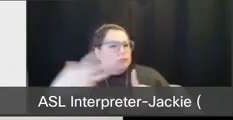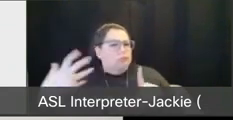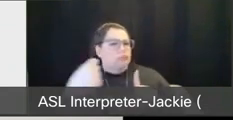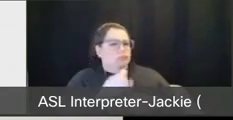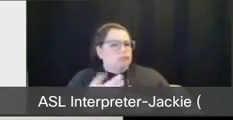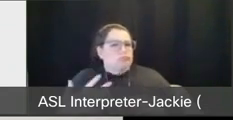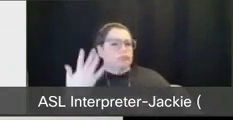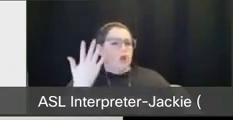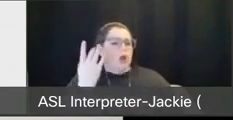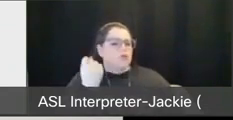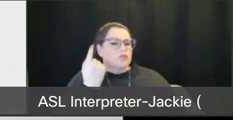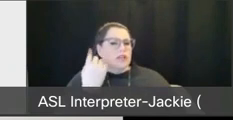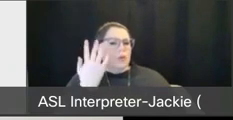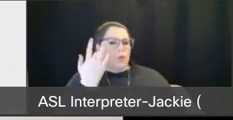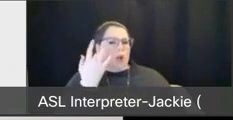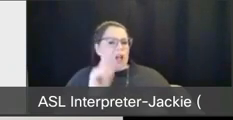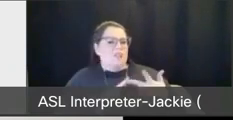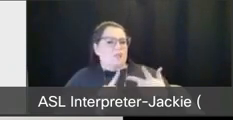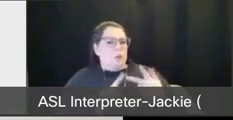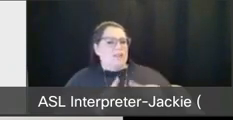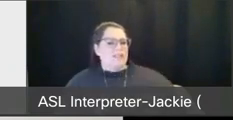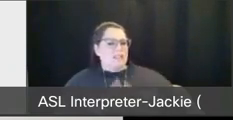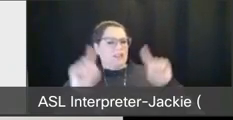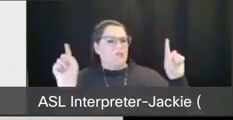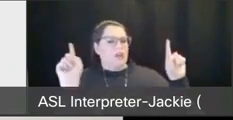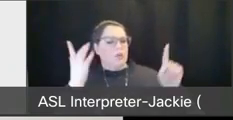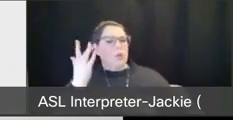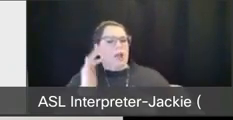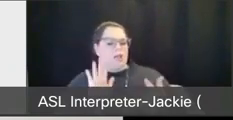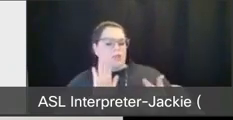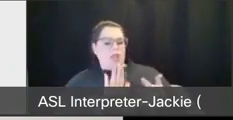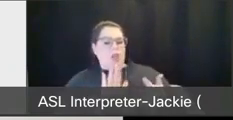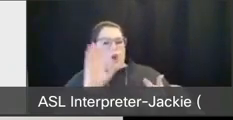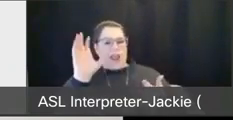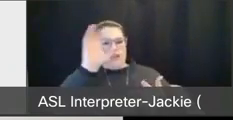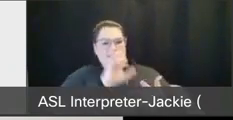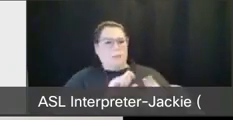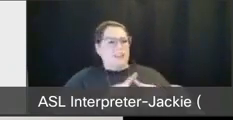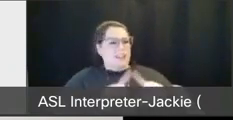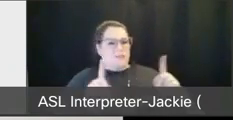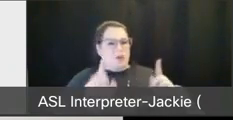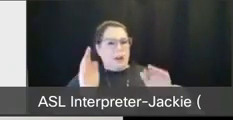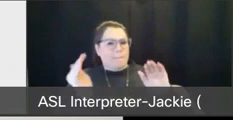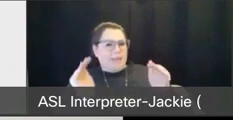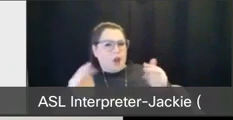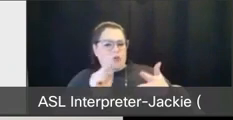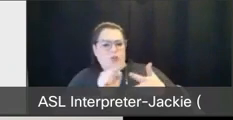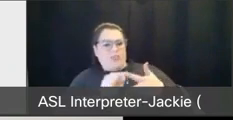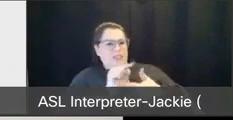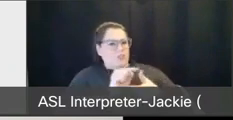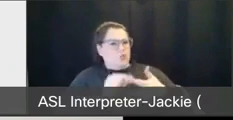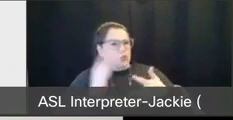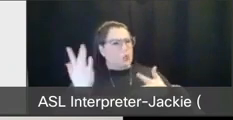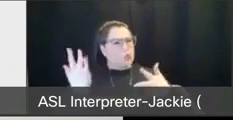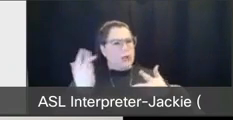make sure that the estimates are really being compared directly and equally.